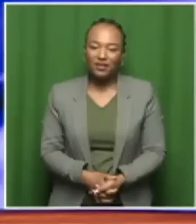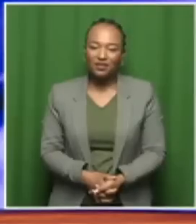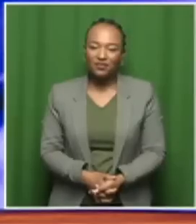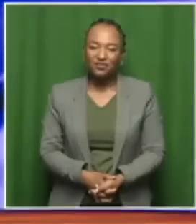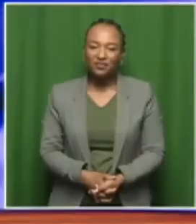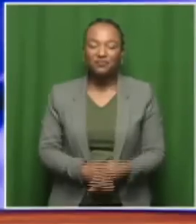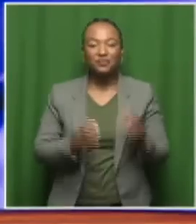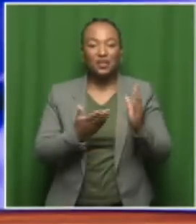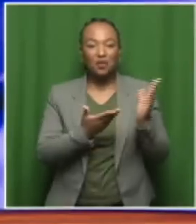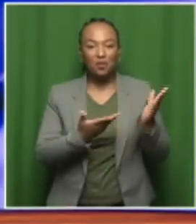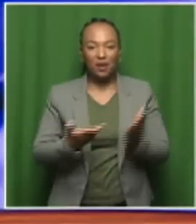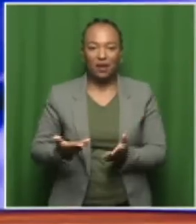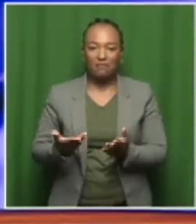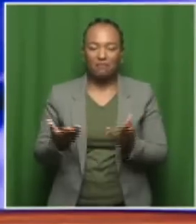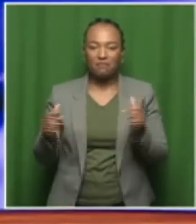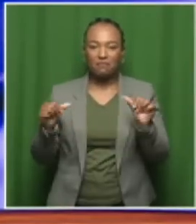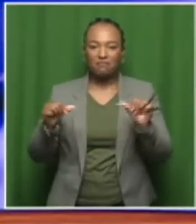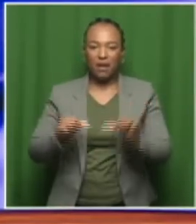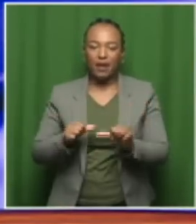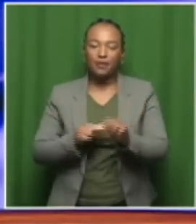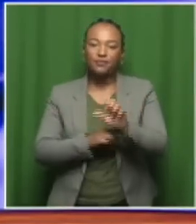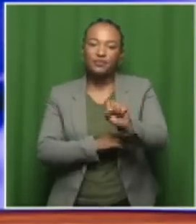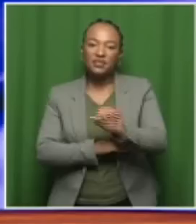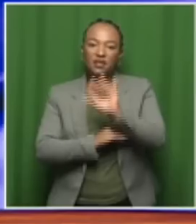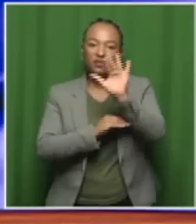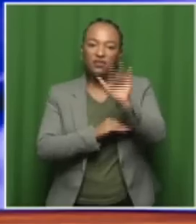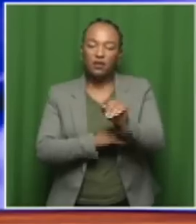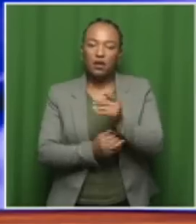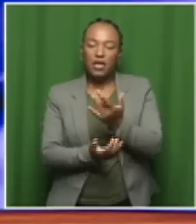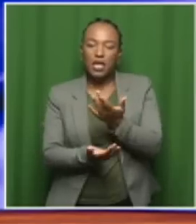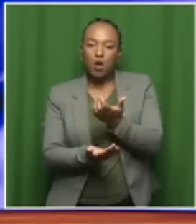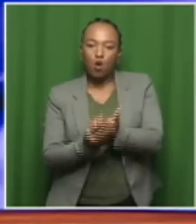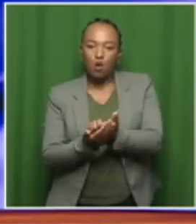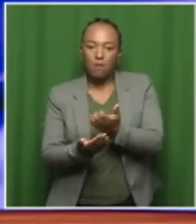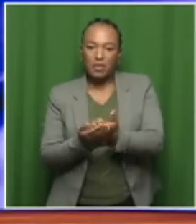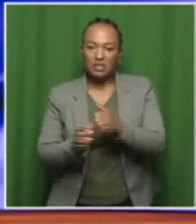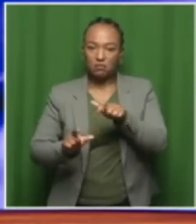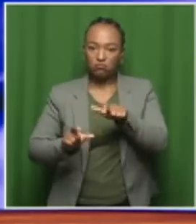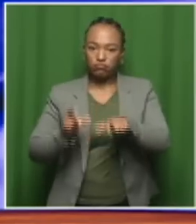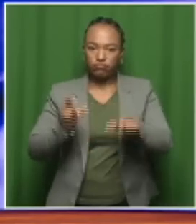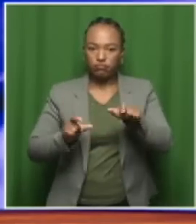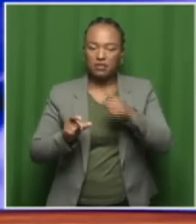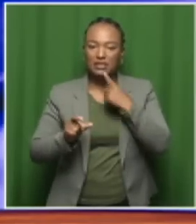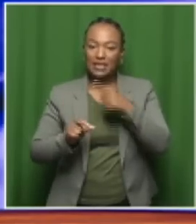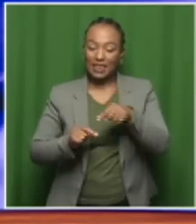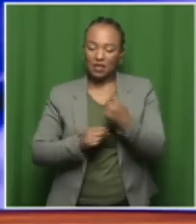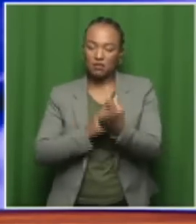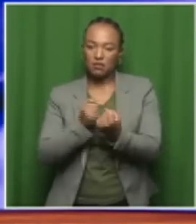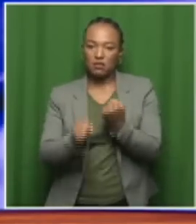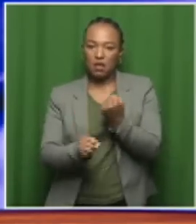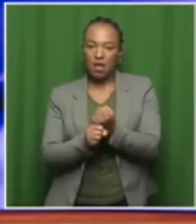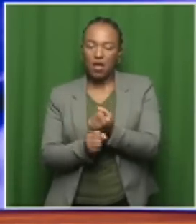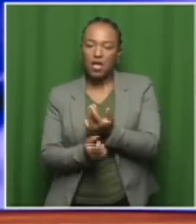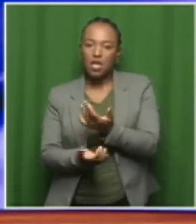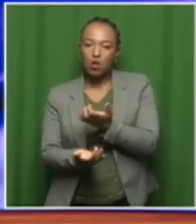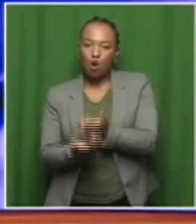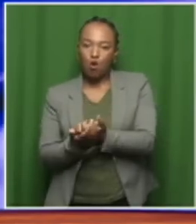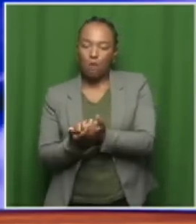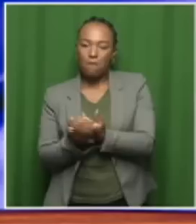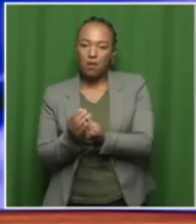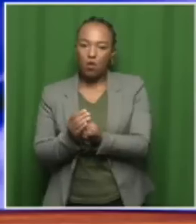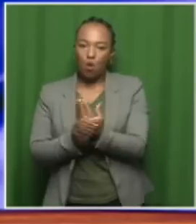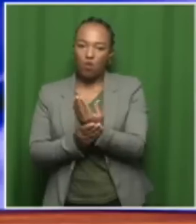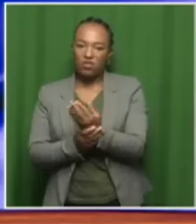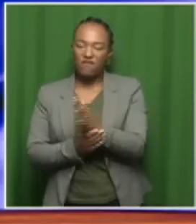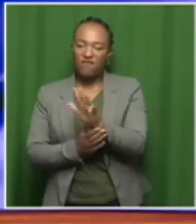Welcome back, everybody. Now, South African economists have projected a positive and steady economic growth of 1.5% for this year, driven by